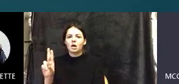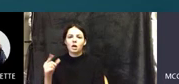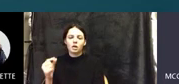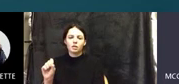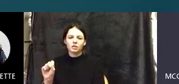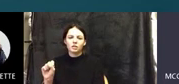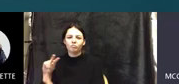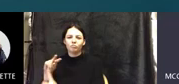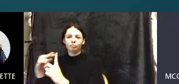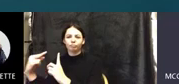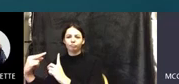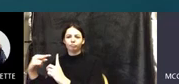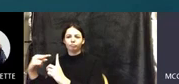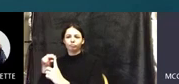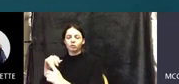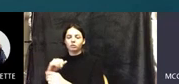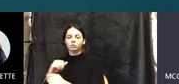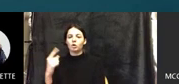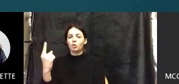versus terrorist.